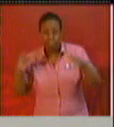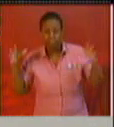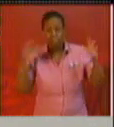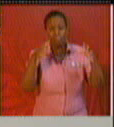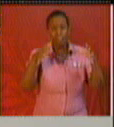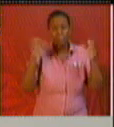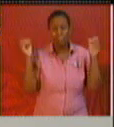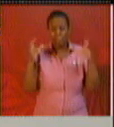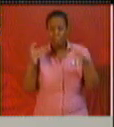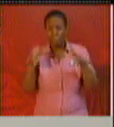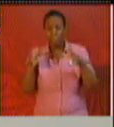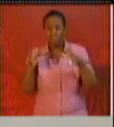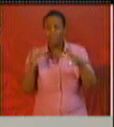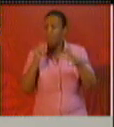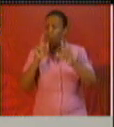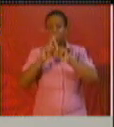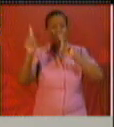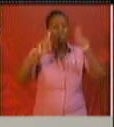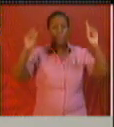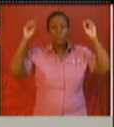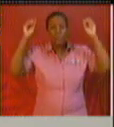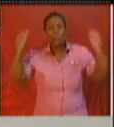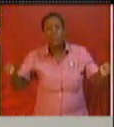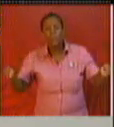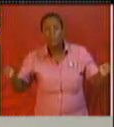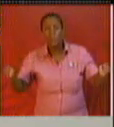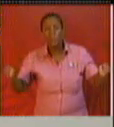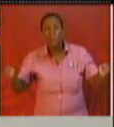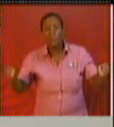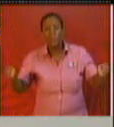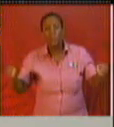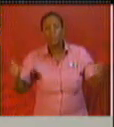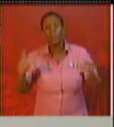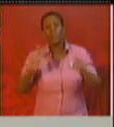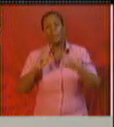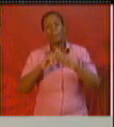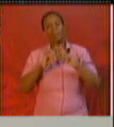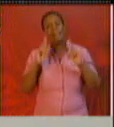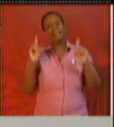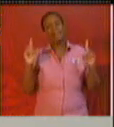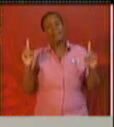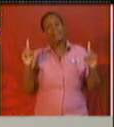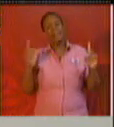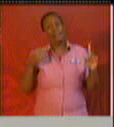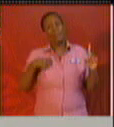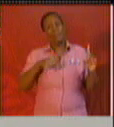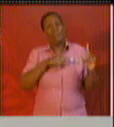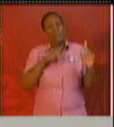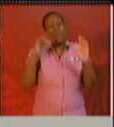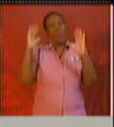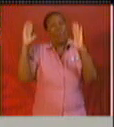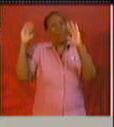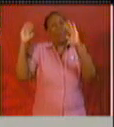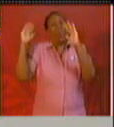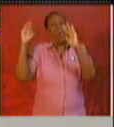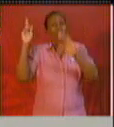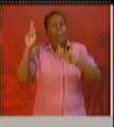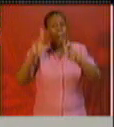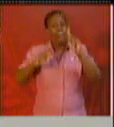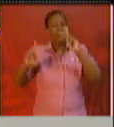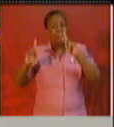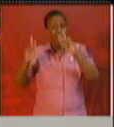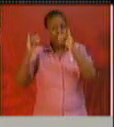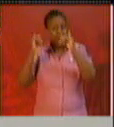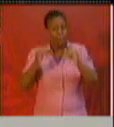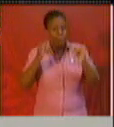we hope has taken place is that even in the midst of those, that individuals have been to some extent still wearing